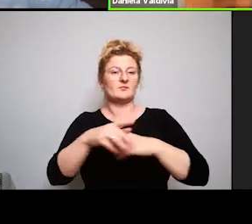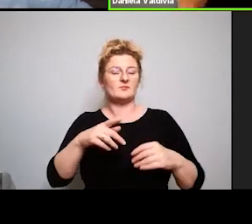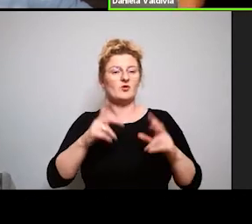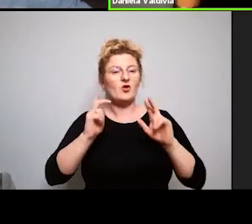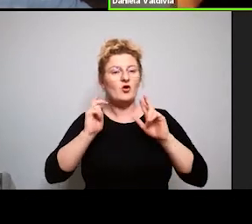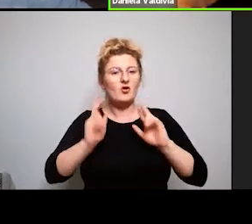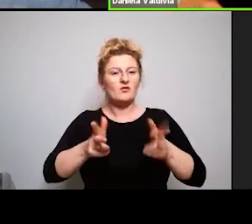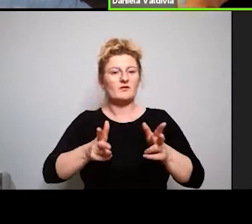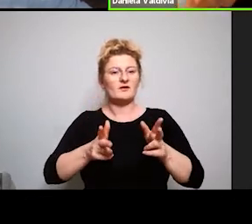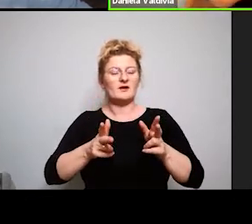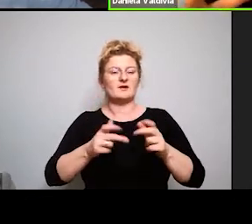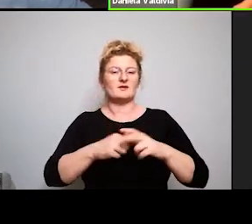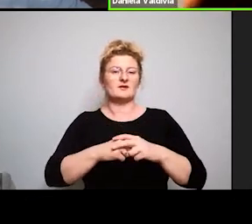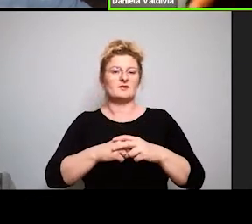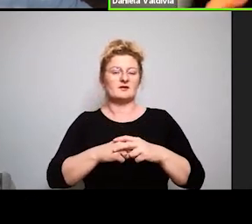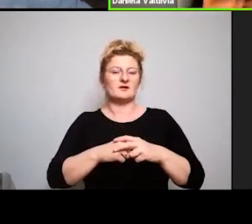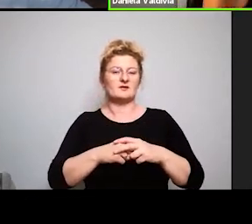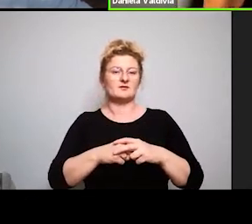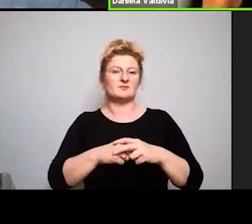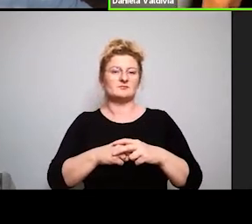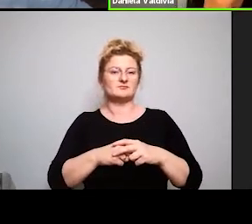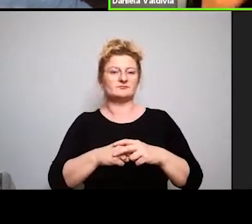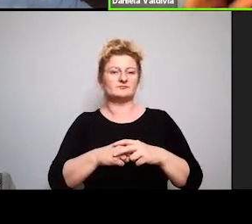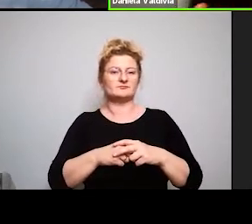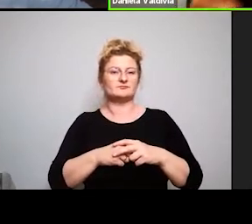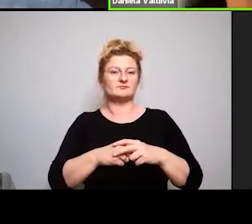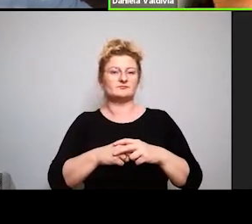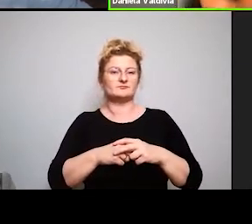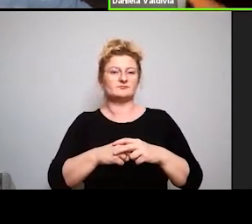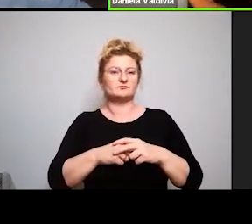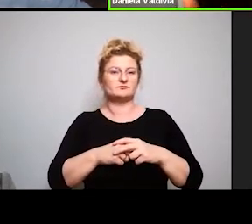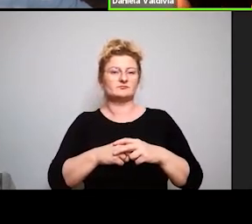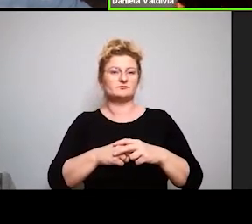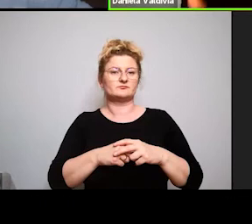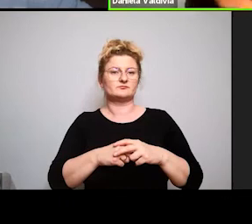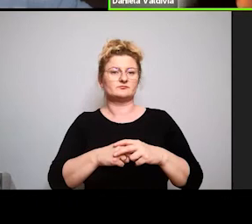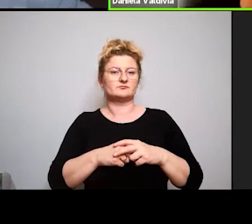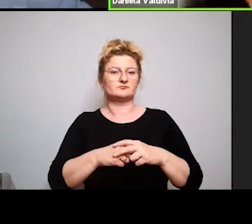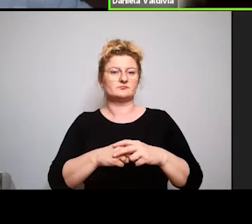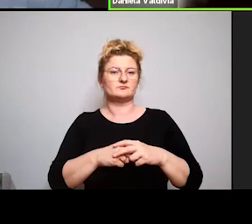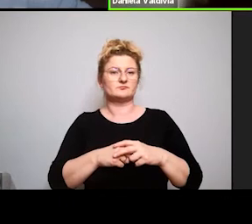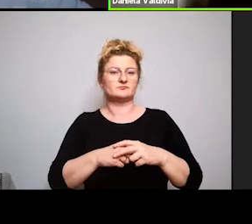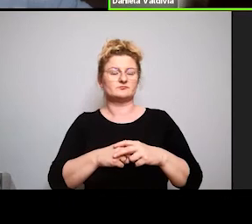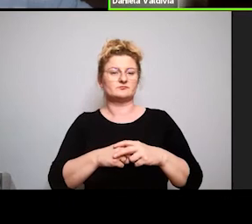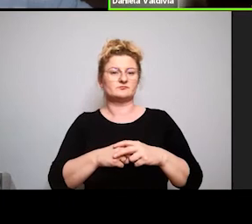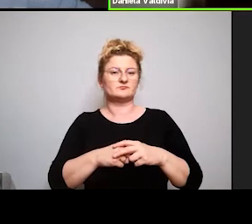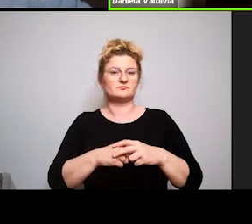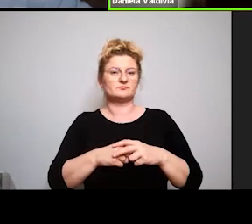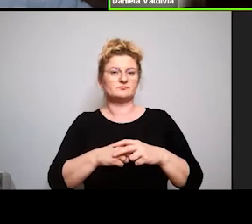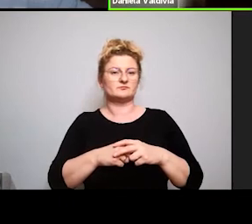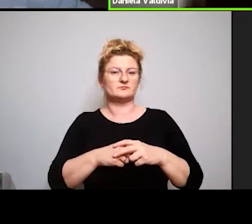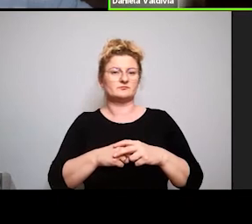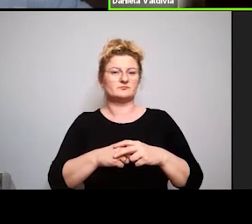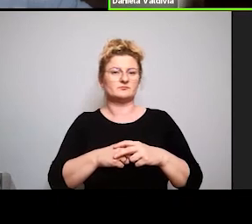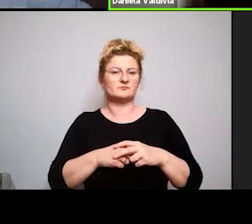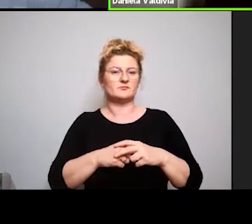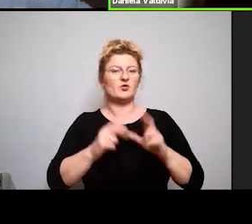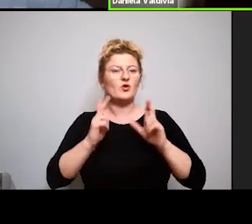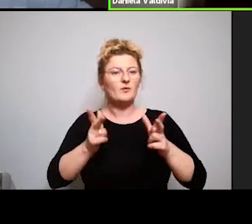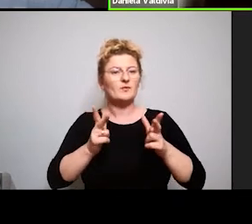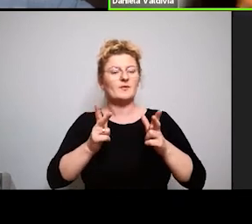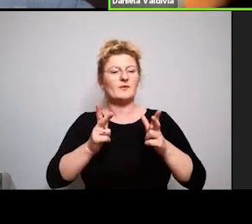if you're going to work already in this school, to try to display the process of learning and the